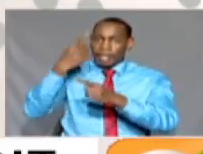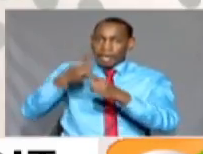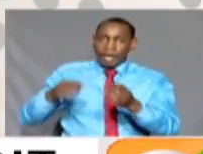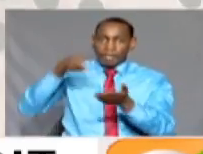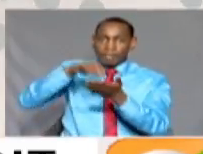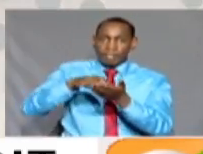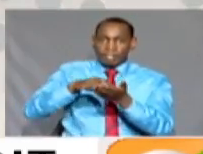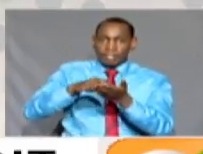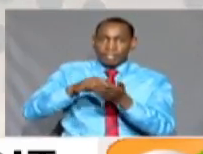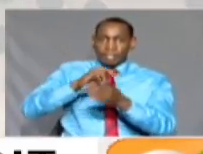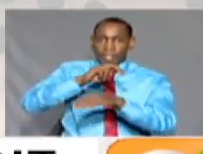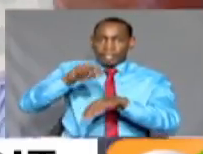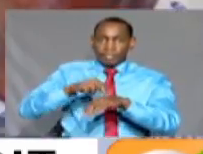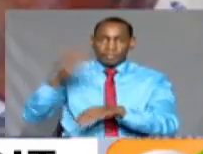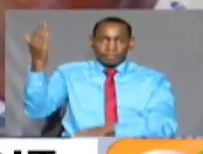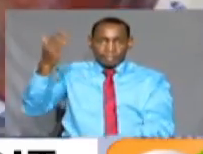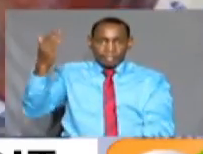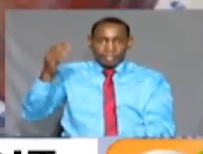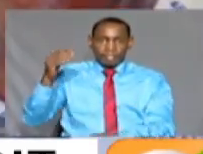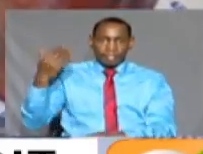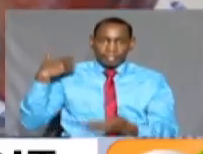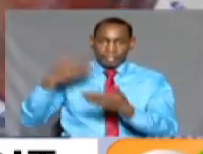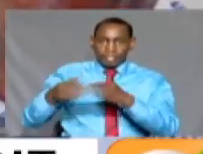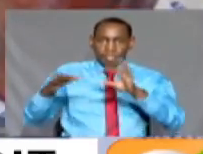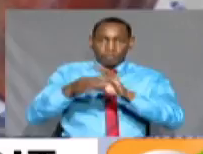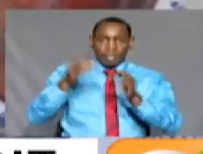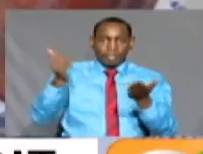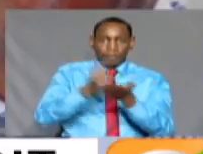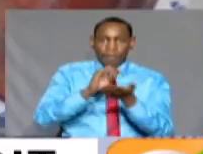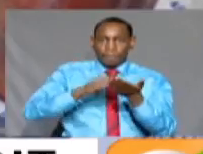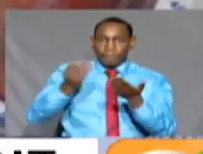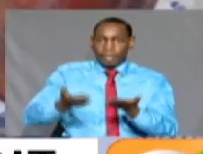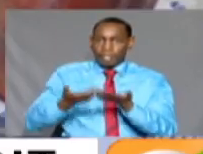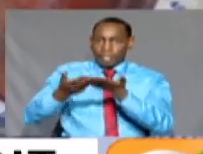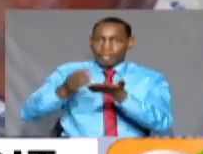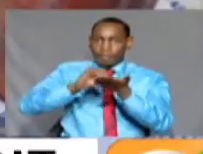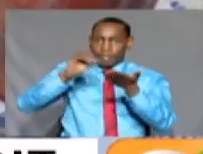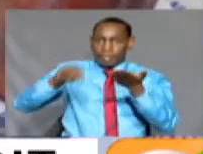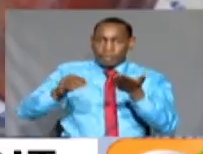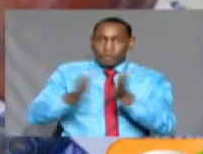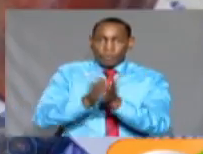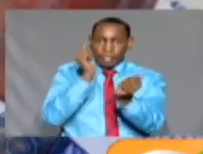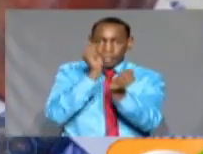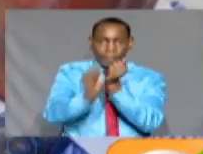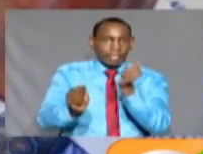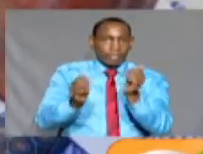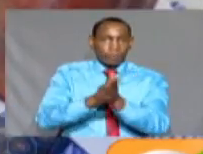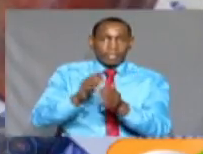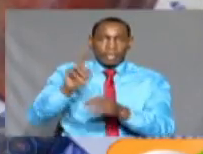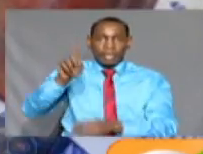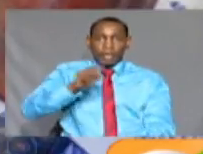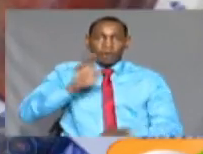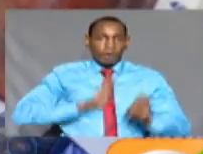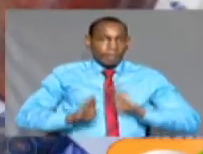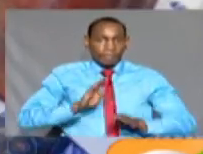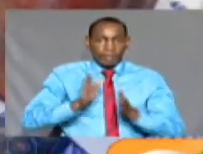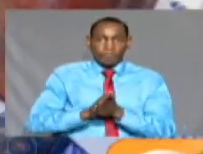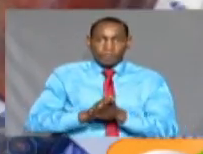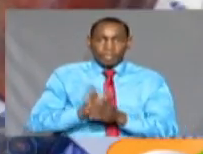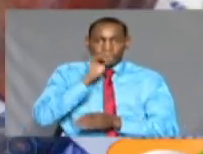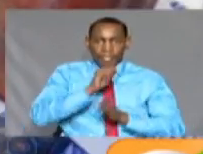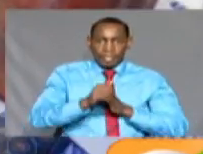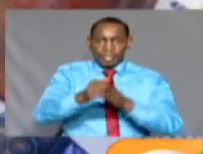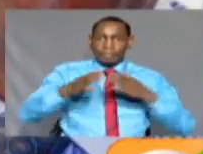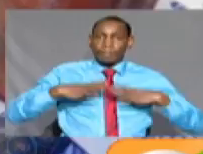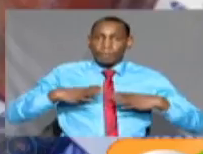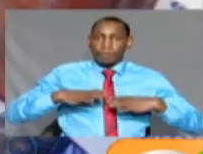of the Nation address since he took office, failure to submit statutory deductions resulting in penalties, gross misconduct, and misleading the people of